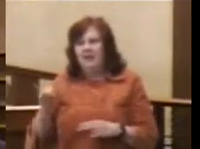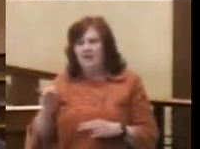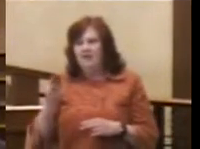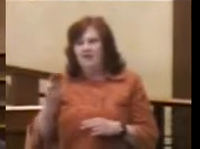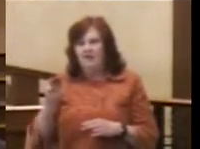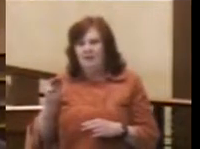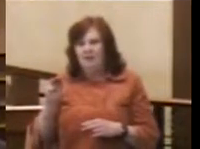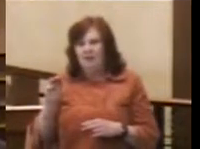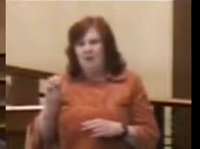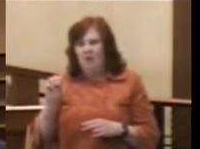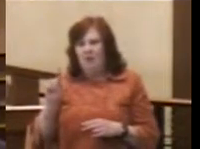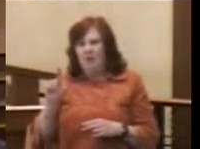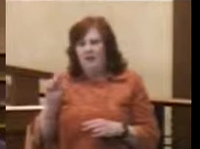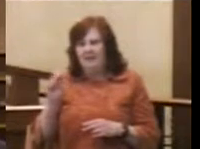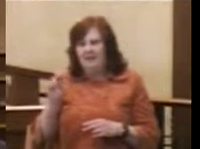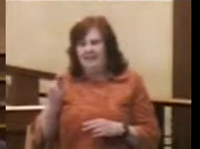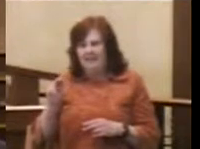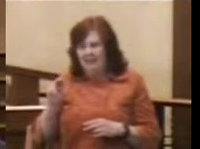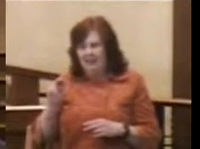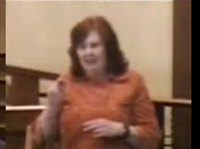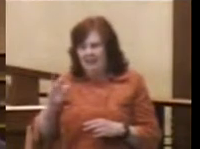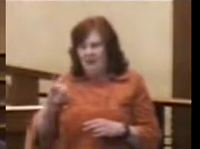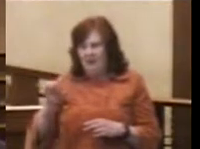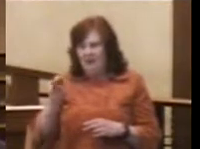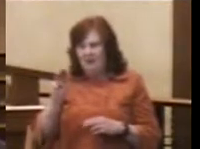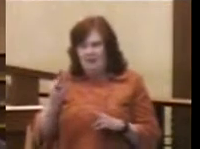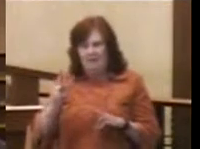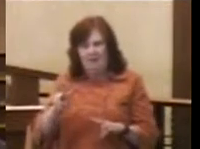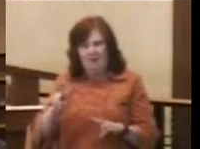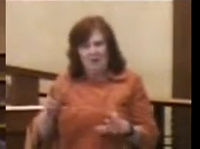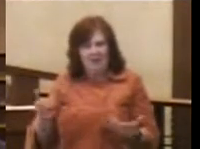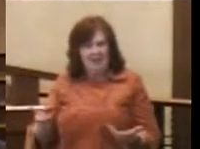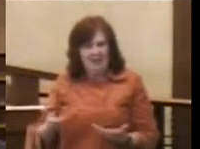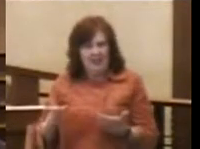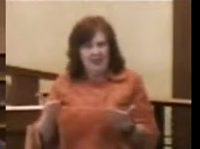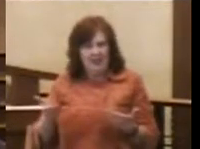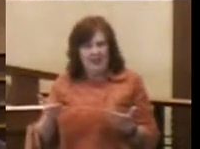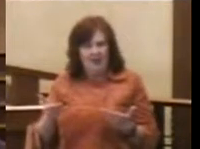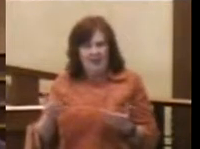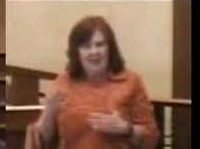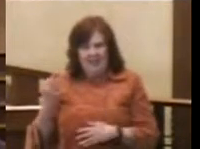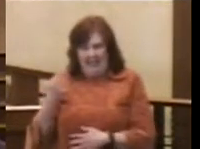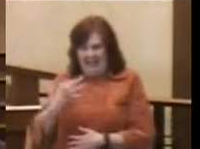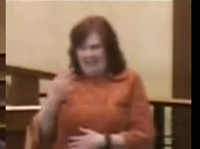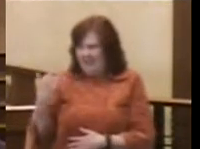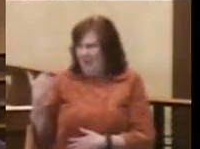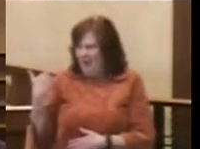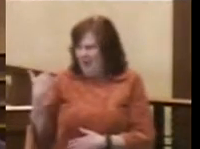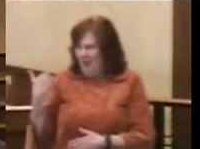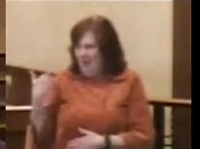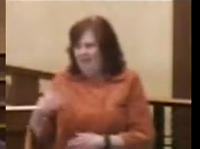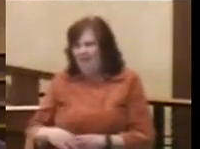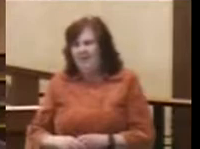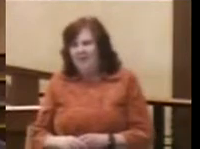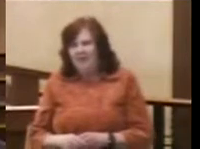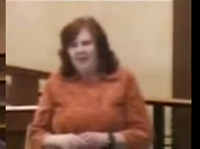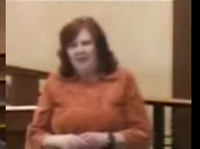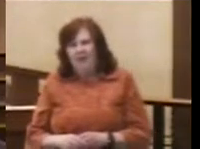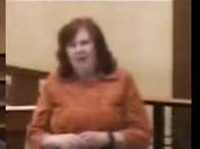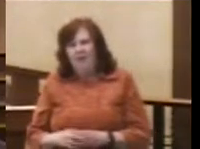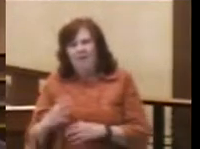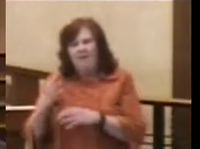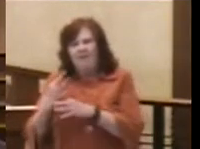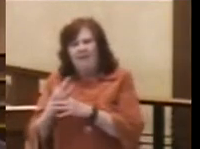Olson. Jim's funeral was held here at Bethel 9 days ago. A most faithful